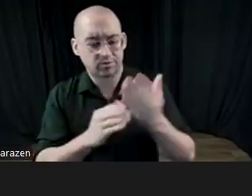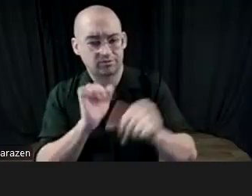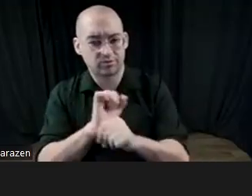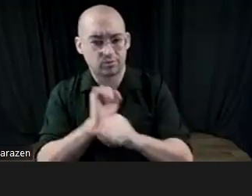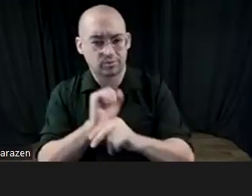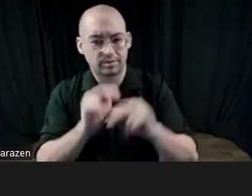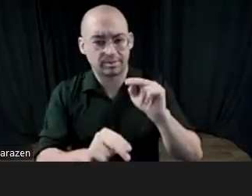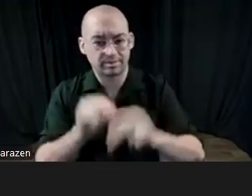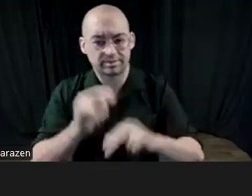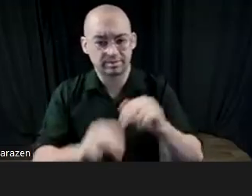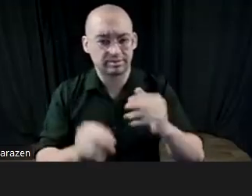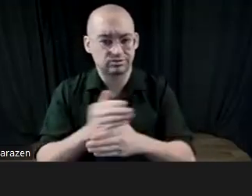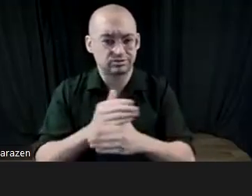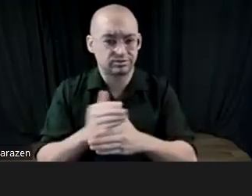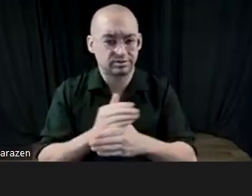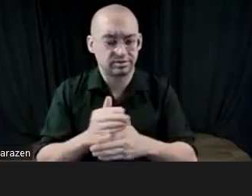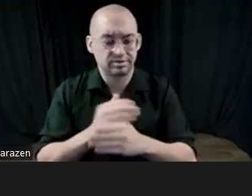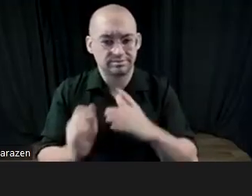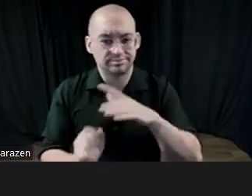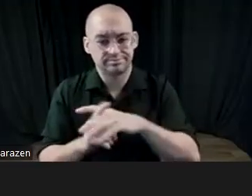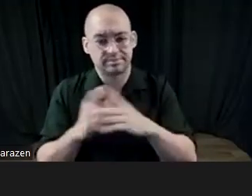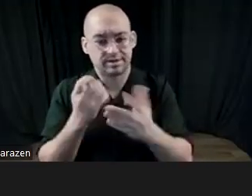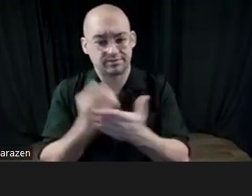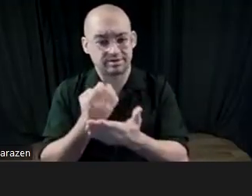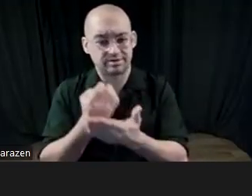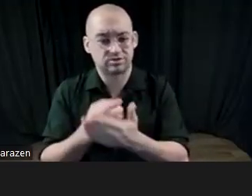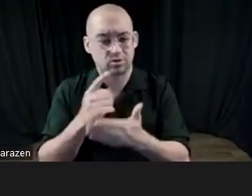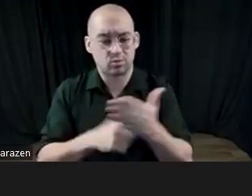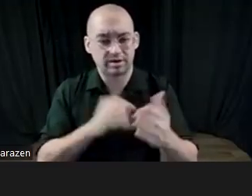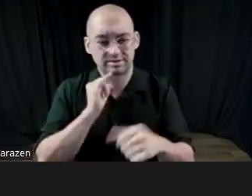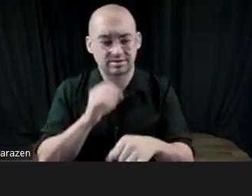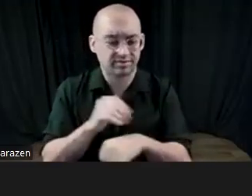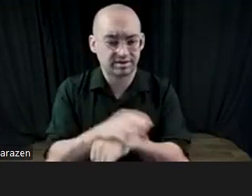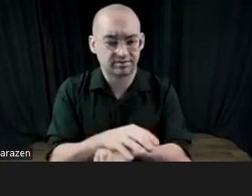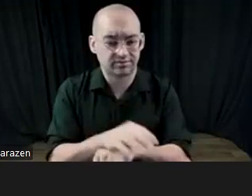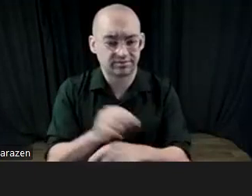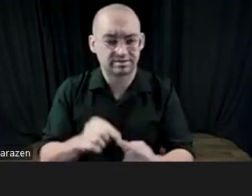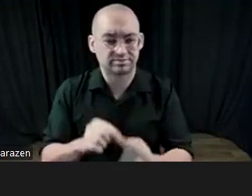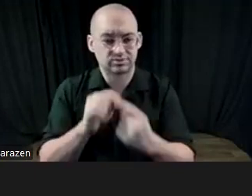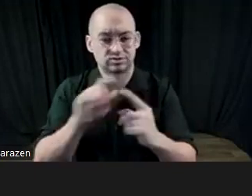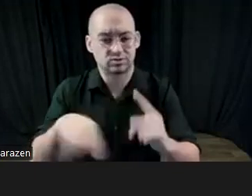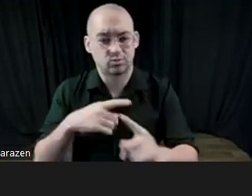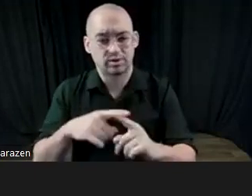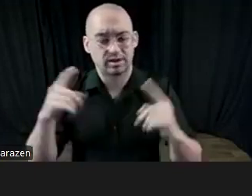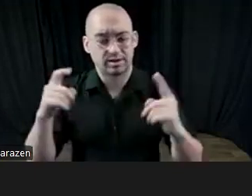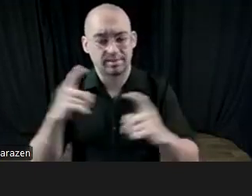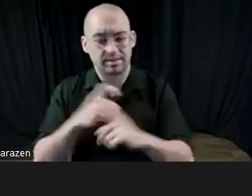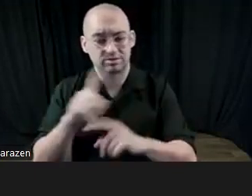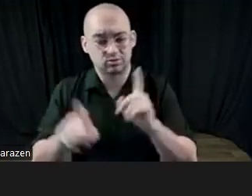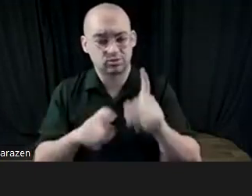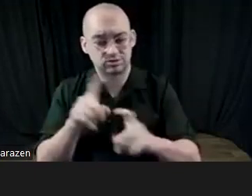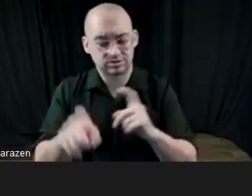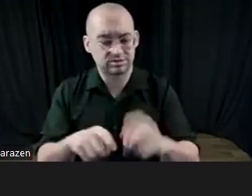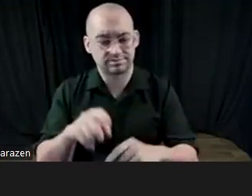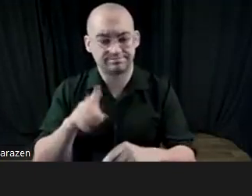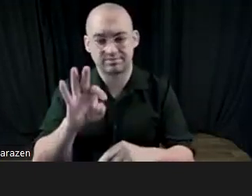sharing the emerging evidence of what is effective, especially when it comes to complex questions like fostering belonging